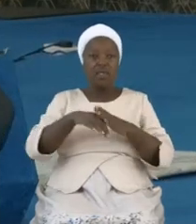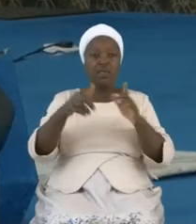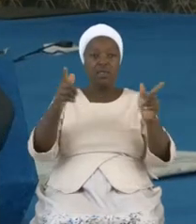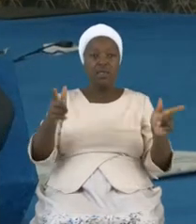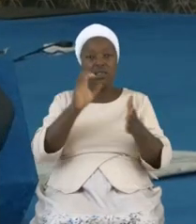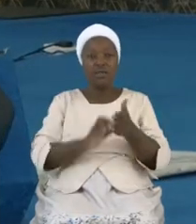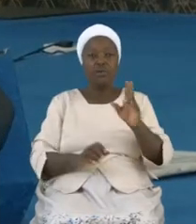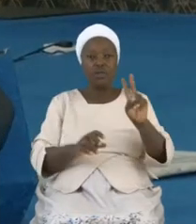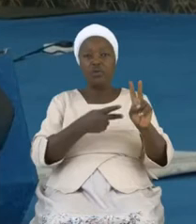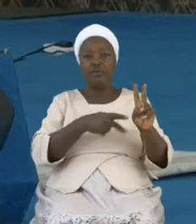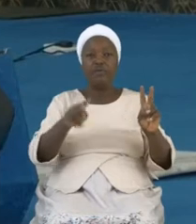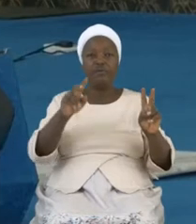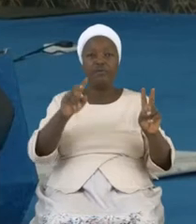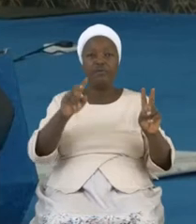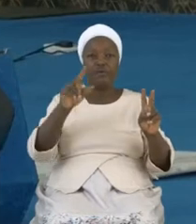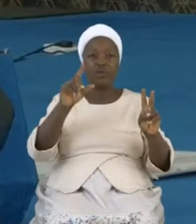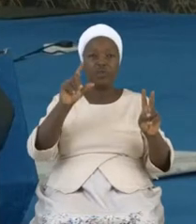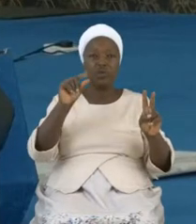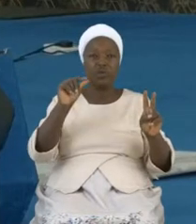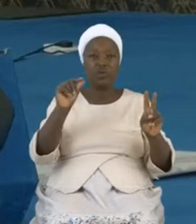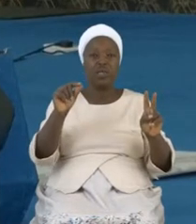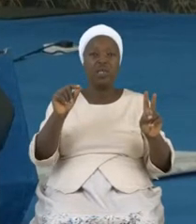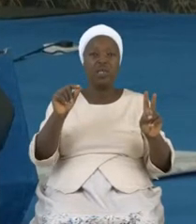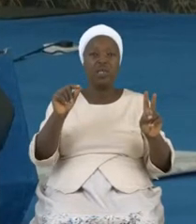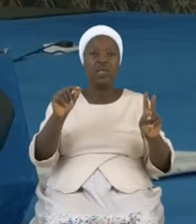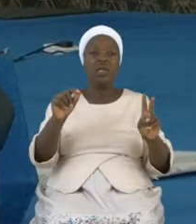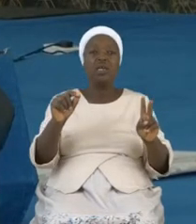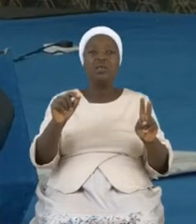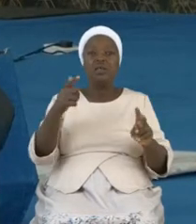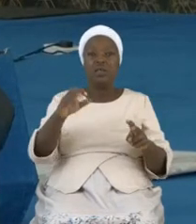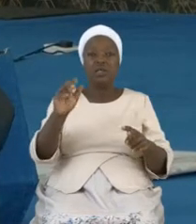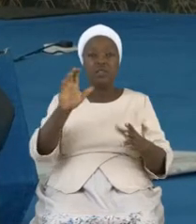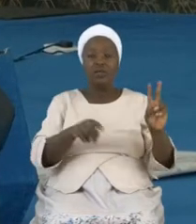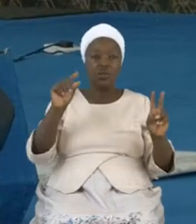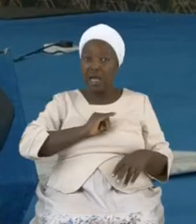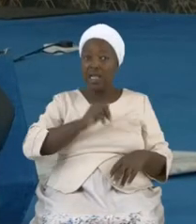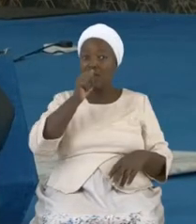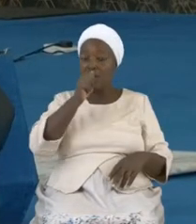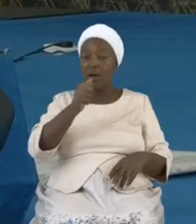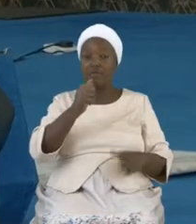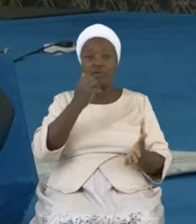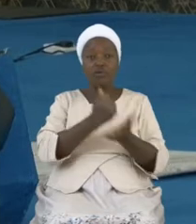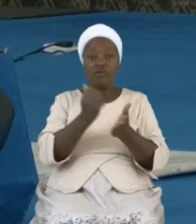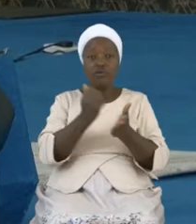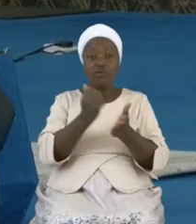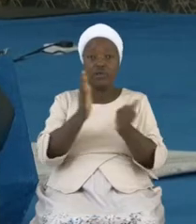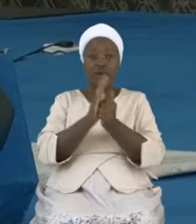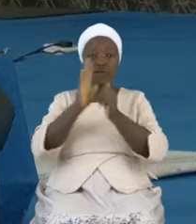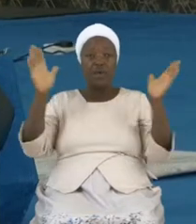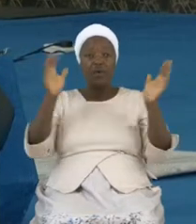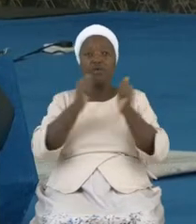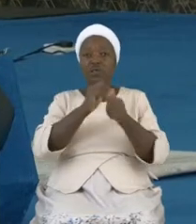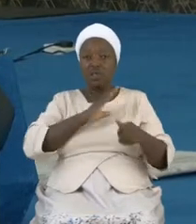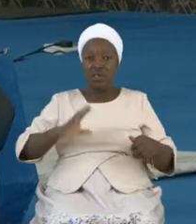verse 20. I am crucified with Christ. Nevertheless, I live. Yet not